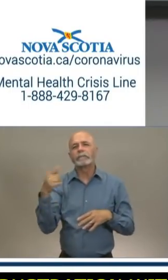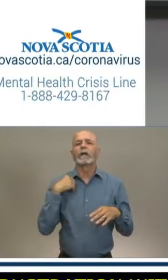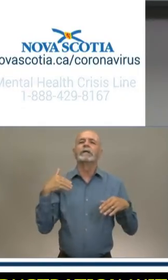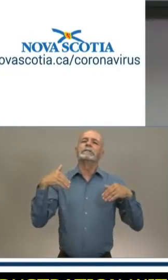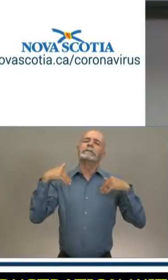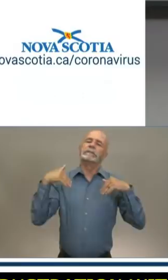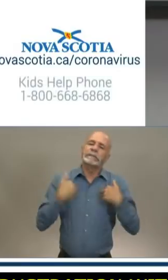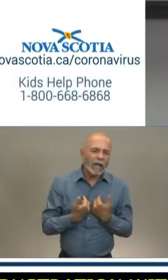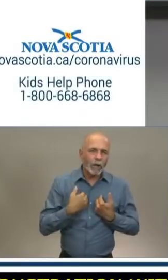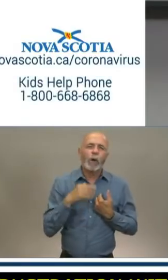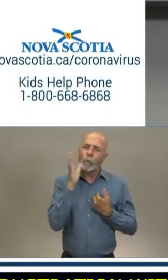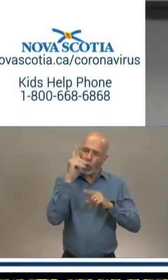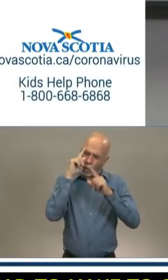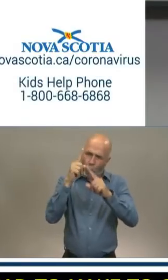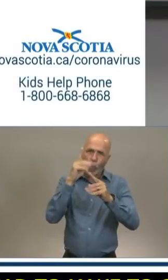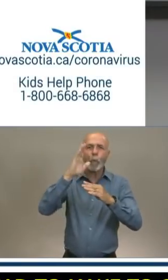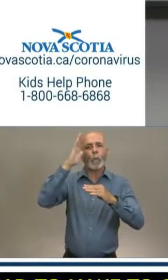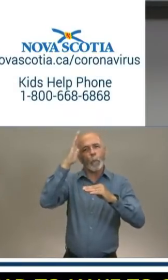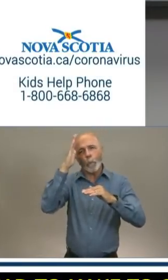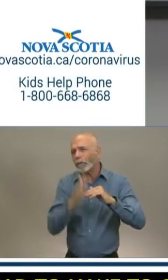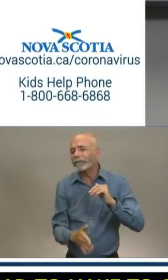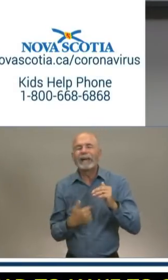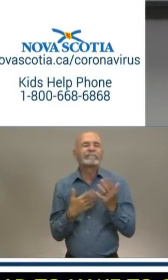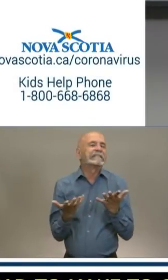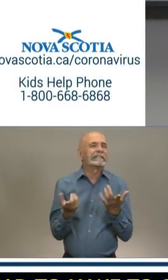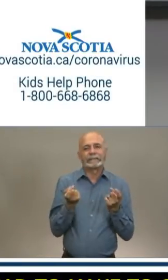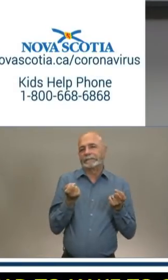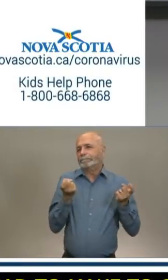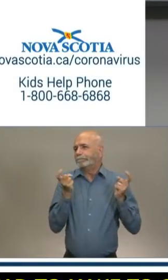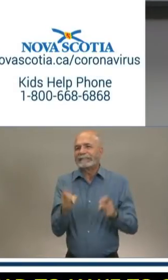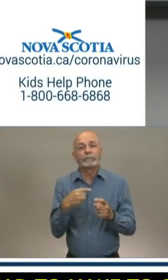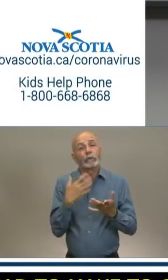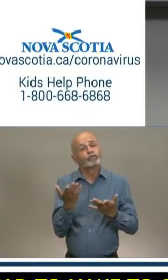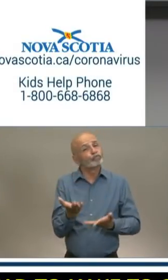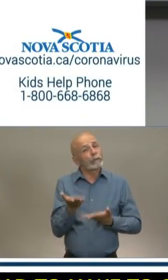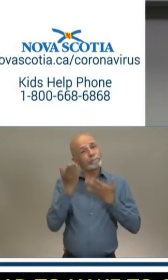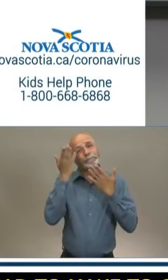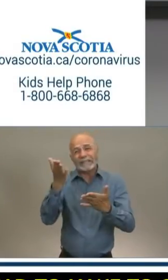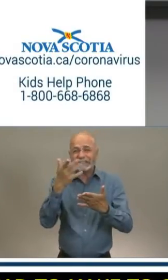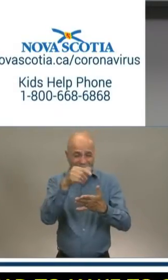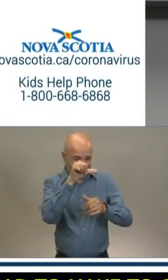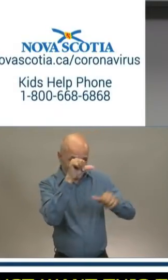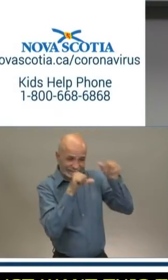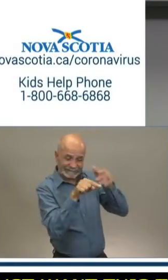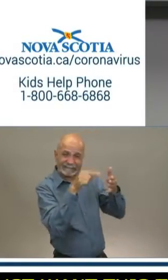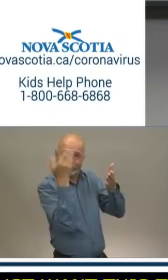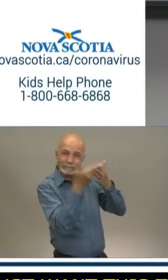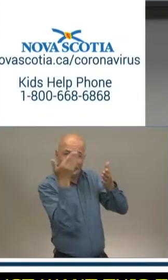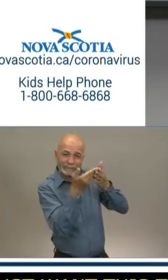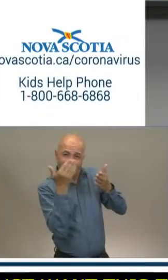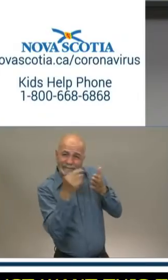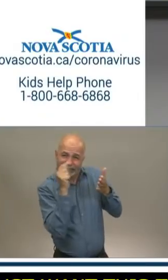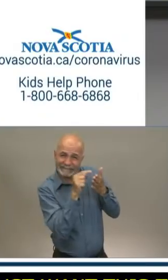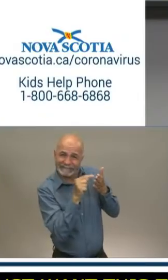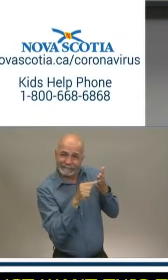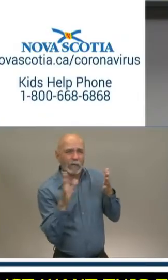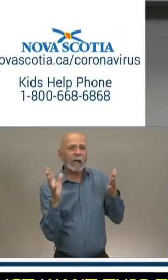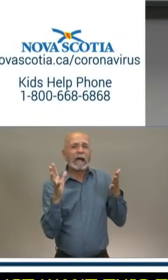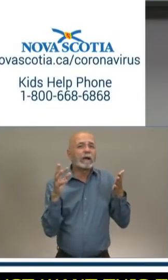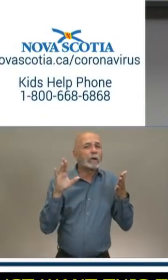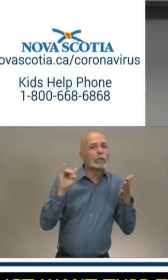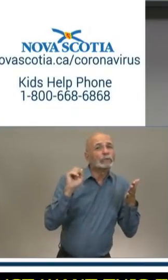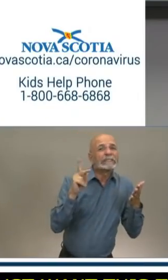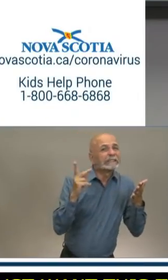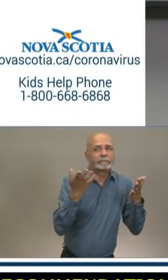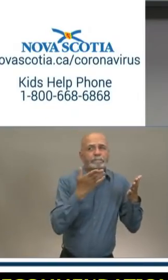have to make recommendations based on the available science while considering acceptable risk and what is best for everyone's health